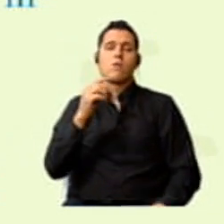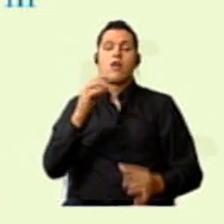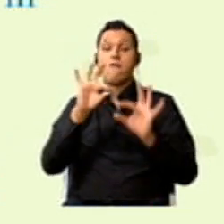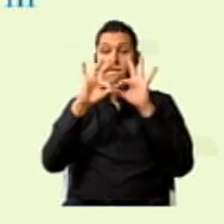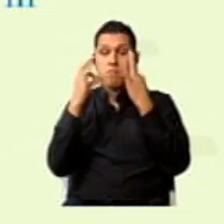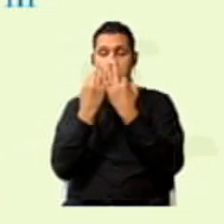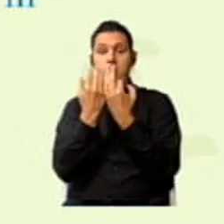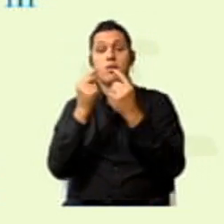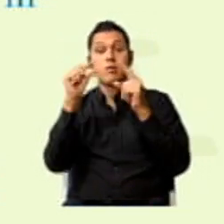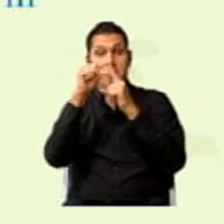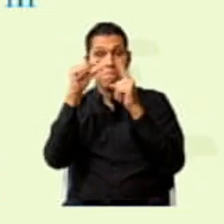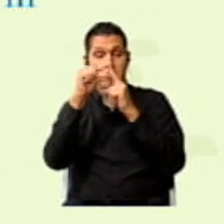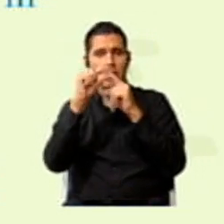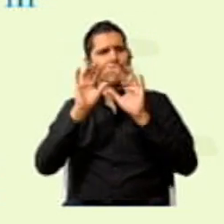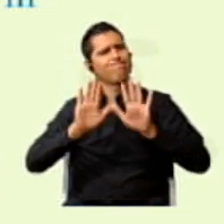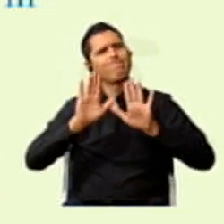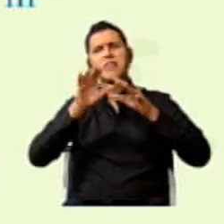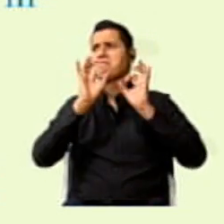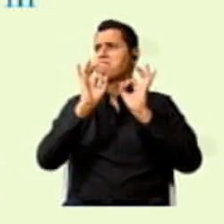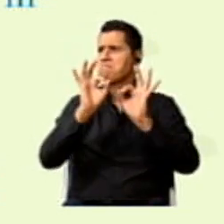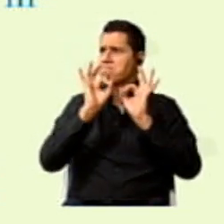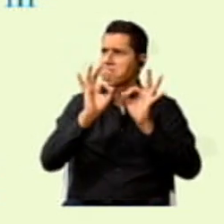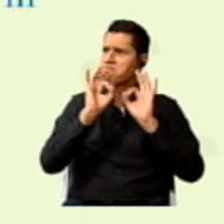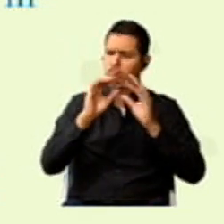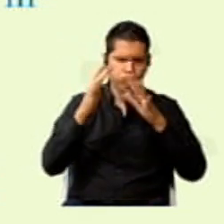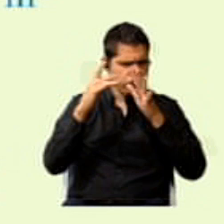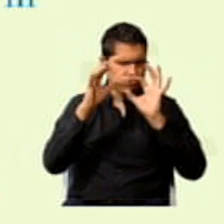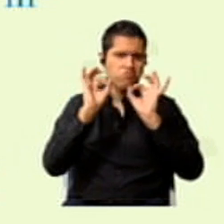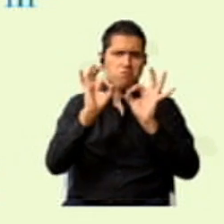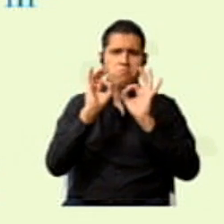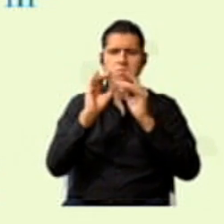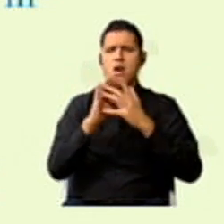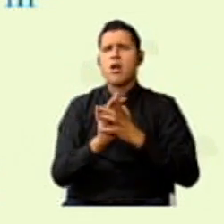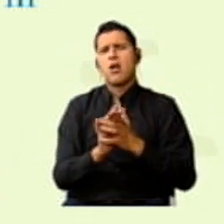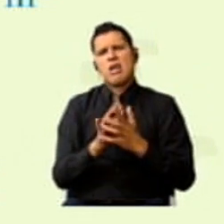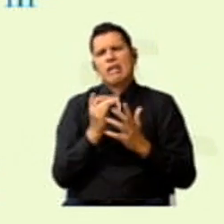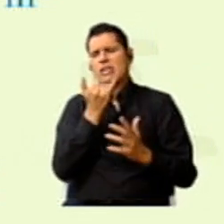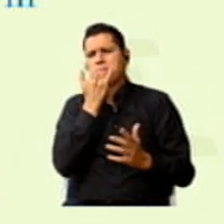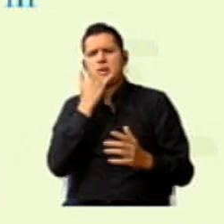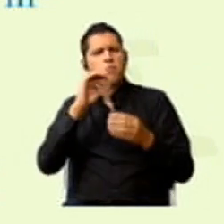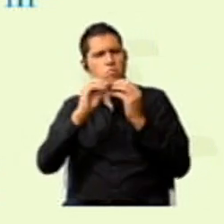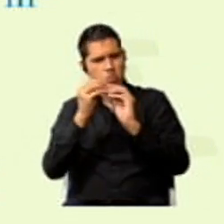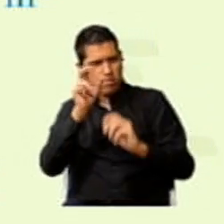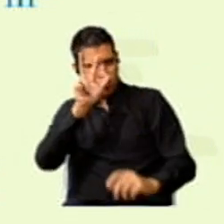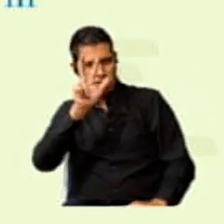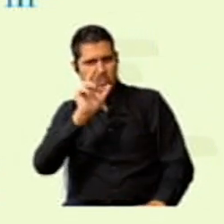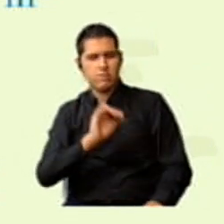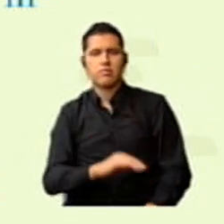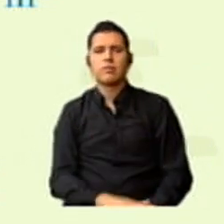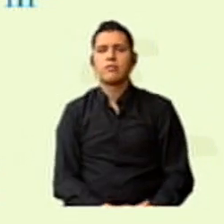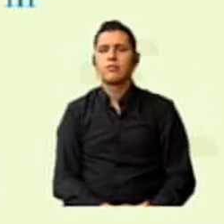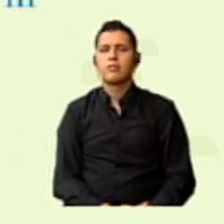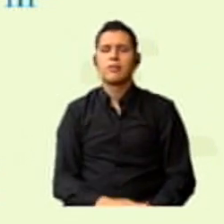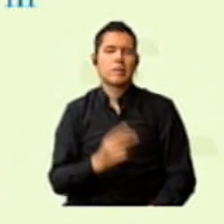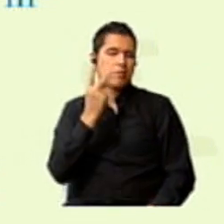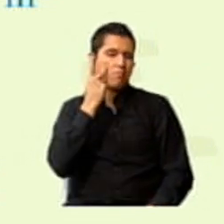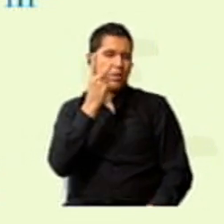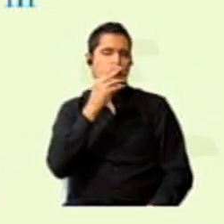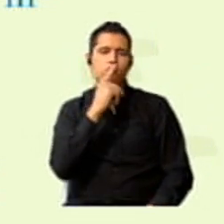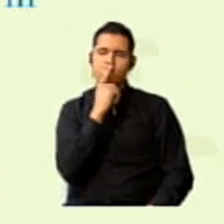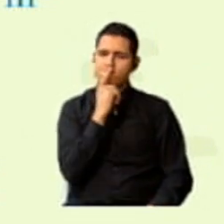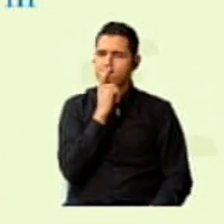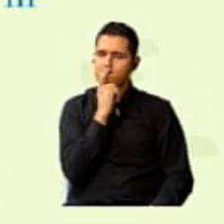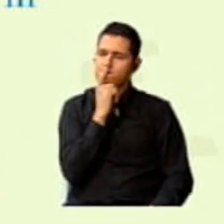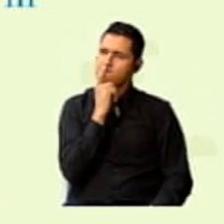it. Excellent, Waldo. Very good. And what about number three? Let's see.